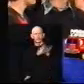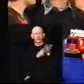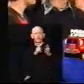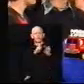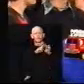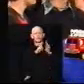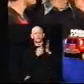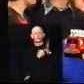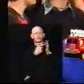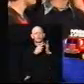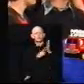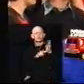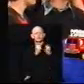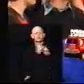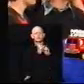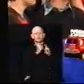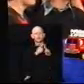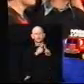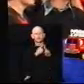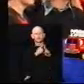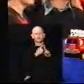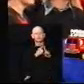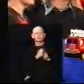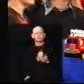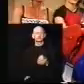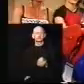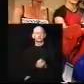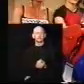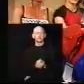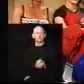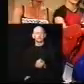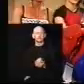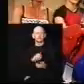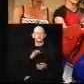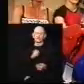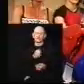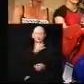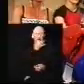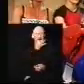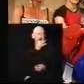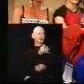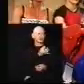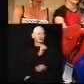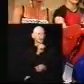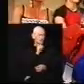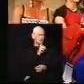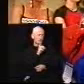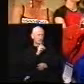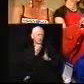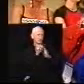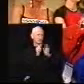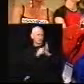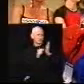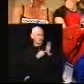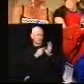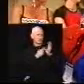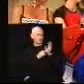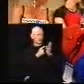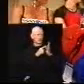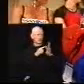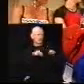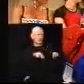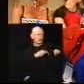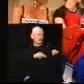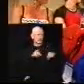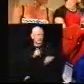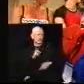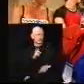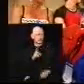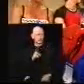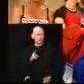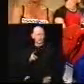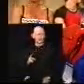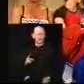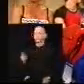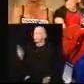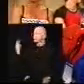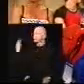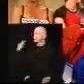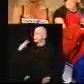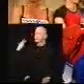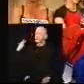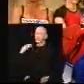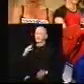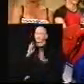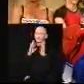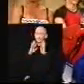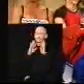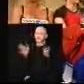if you want Yeah, I've got to ask the obvious question What is a potato dancer? Well, these are the fabulous potato dancers The cabalette